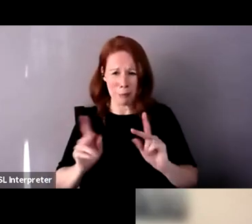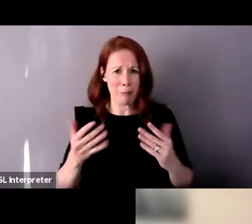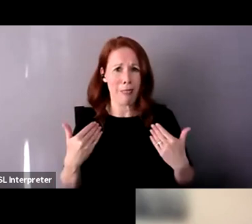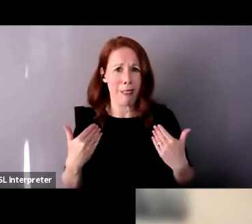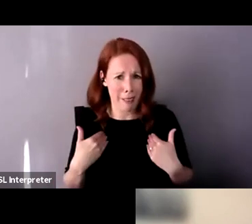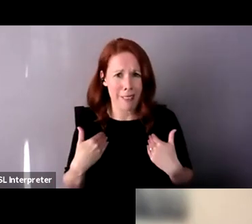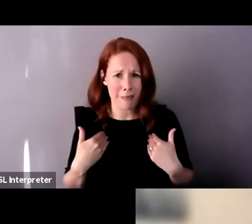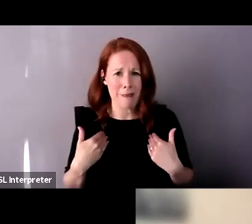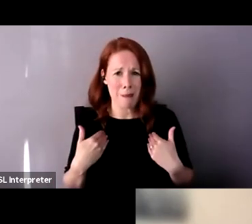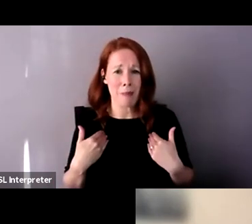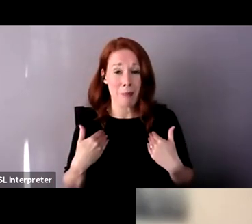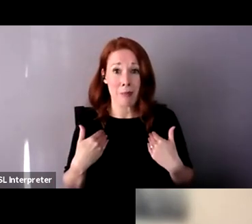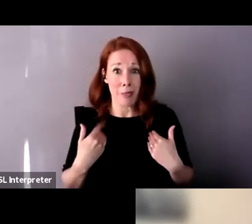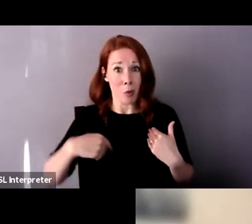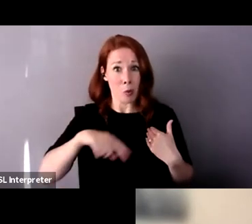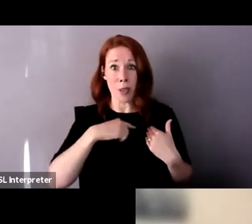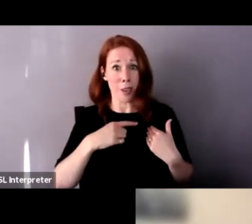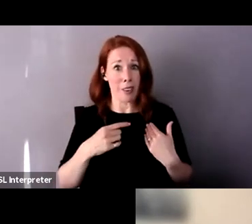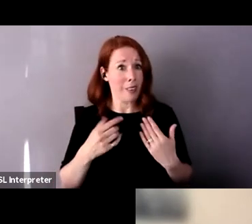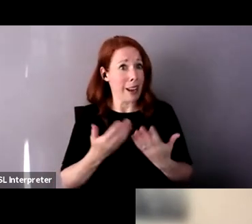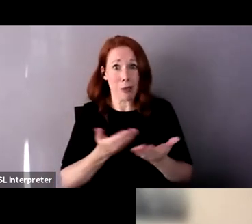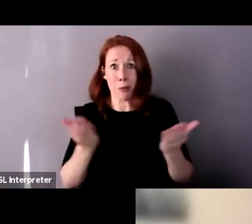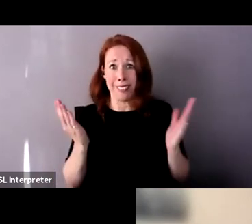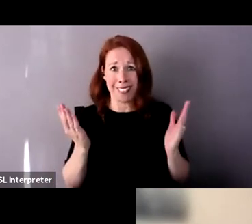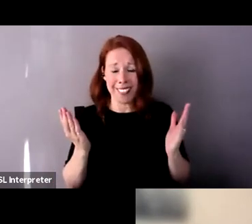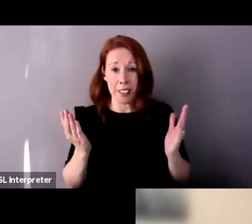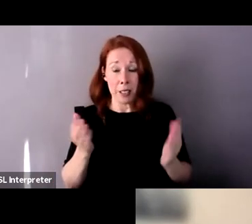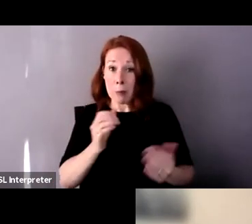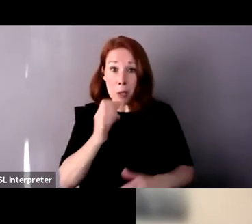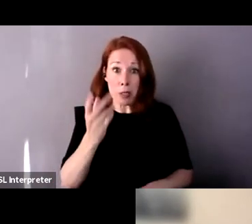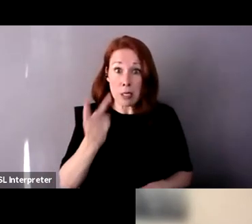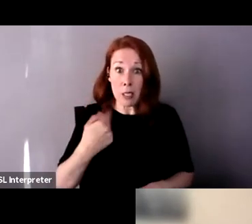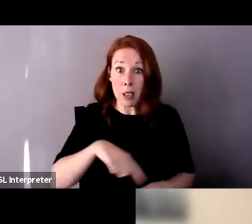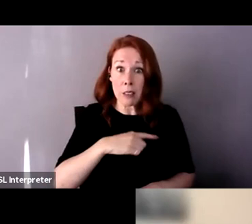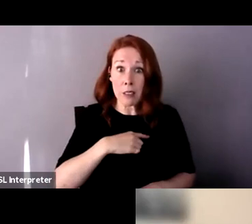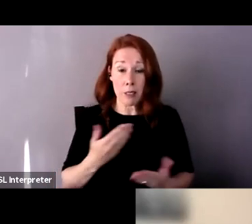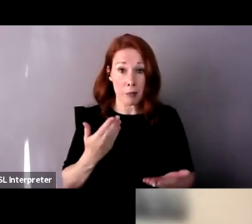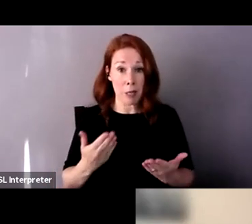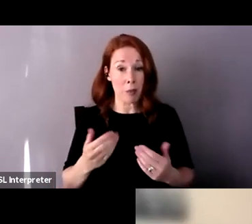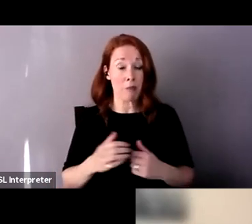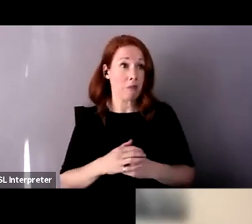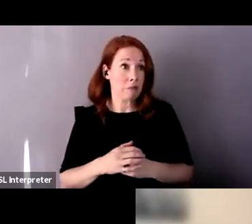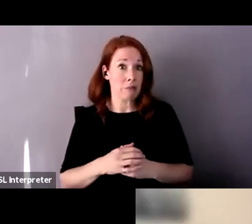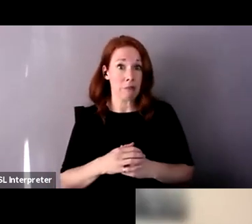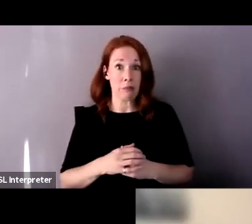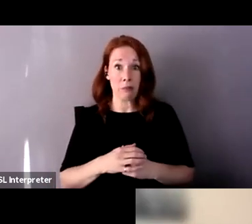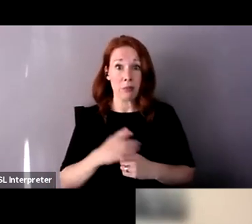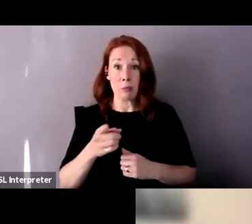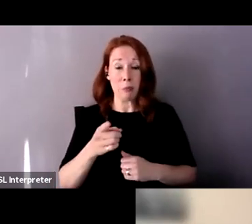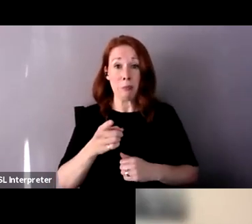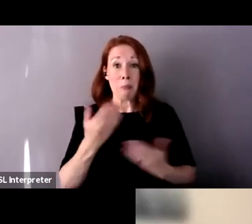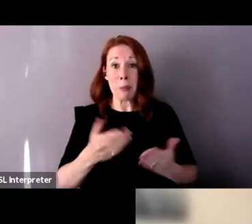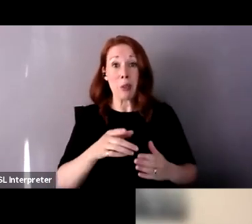areas, we're everywhere, and sometimes you might not see us because you might be somewhere that is